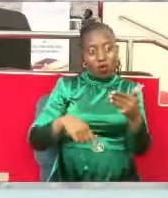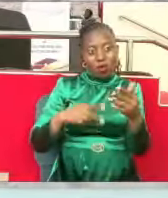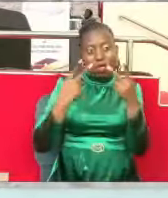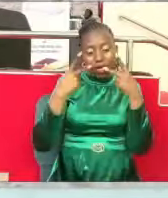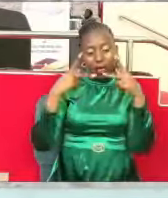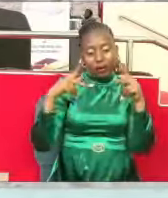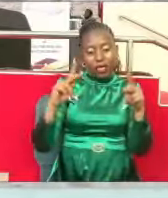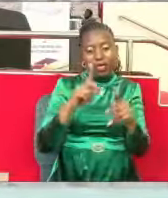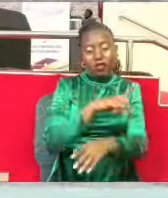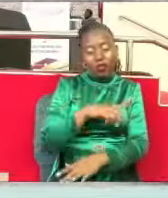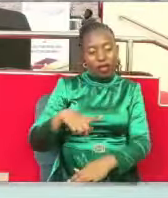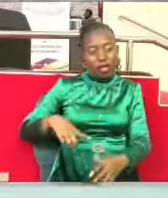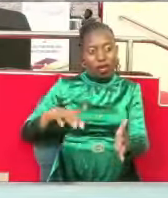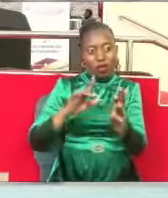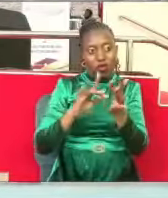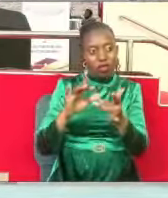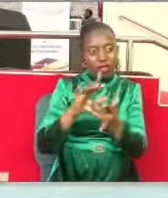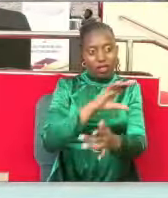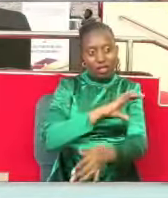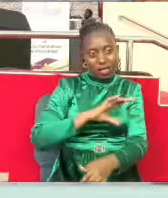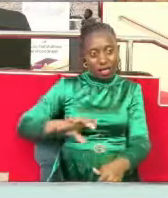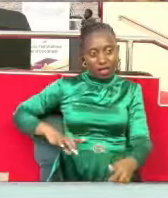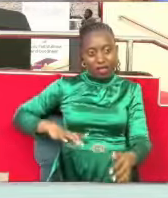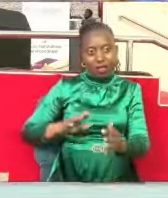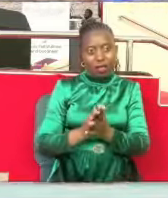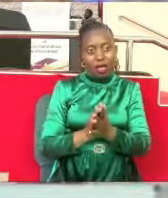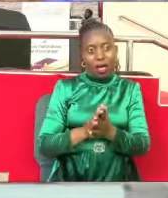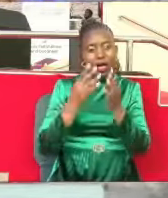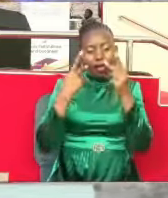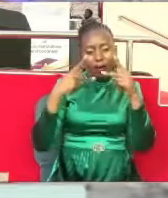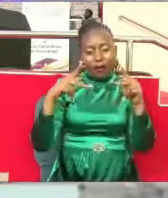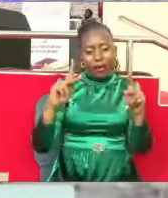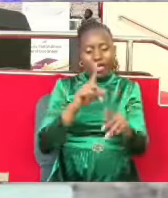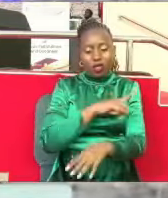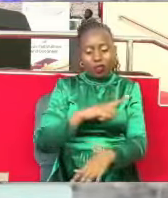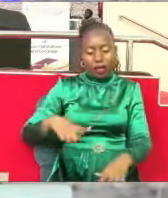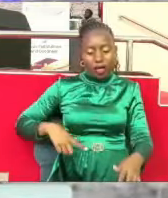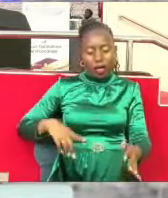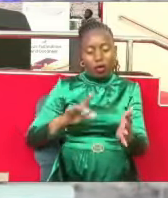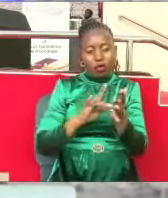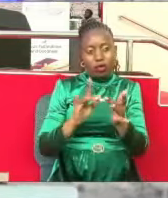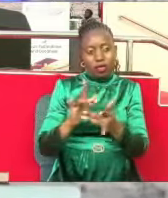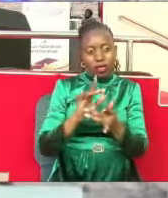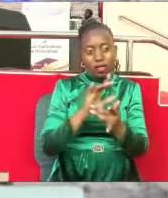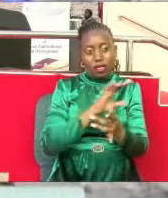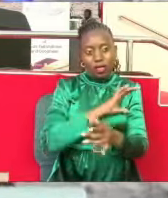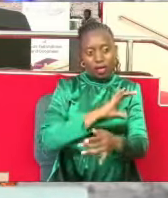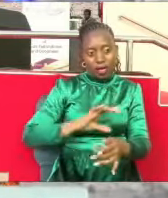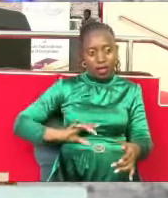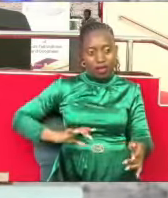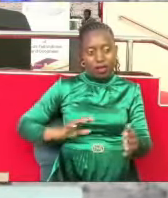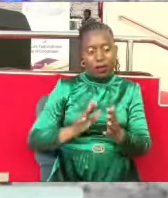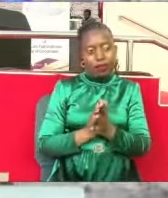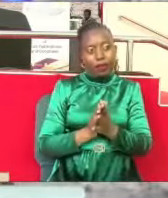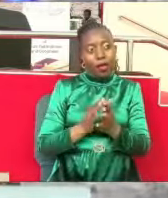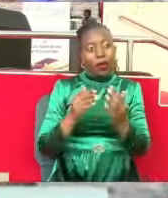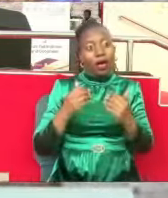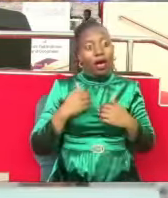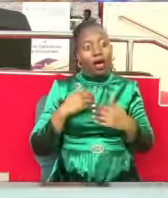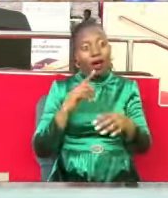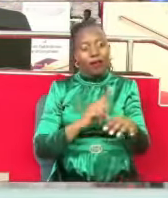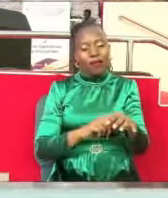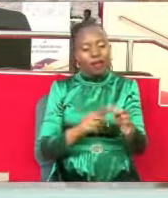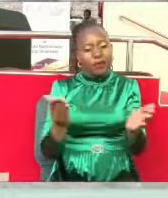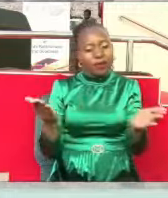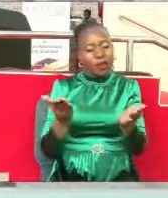Jesus Christ. Amani ya Bwana yetu Yesu Kristo. The peace of the Lord Jesus Christ. Amani ya Yesu Kristo. There are times when our